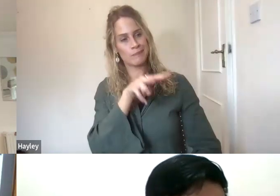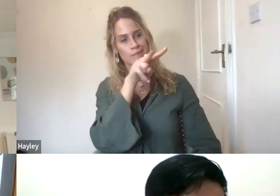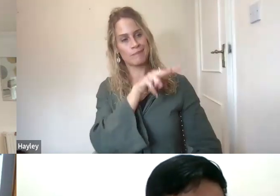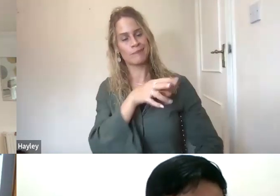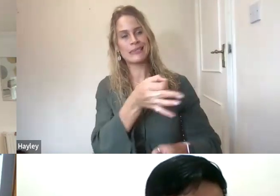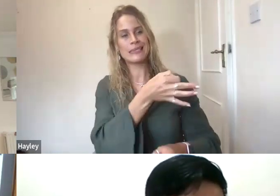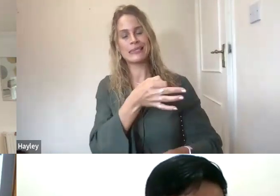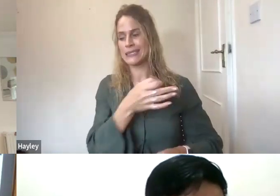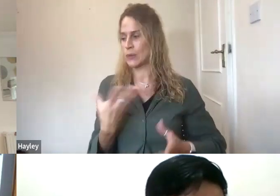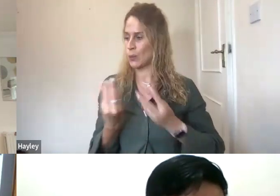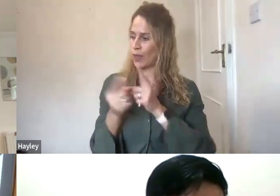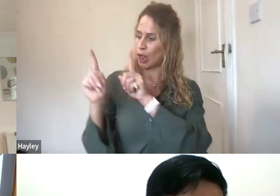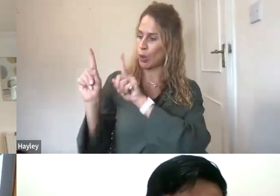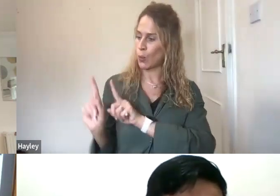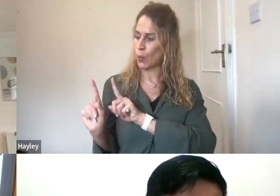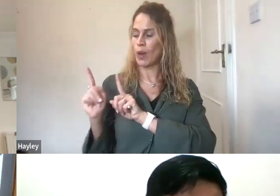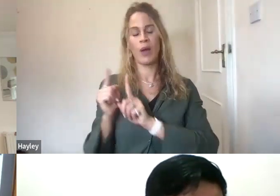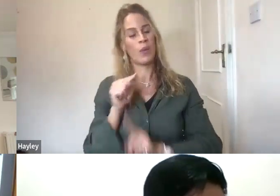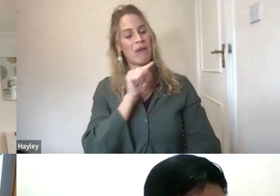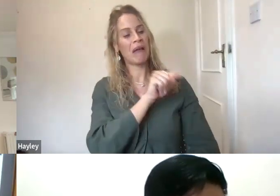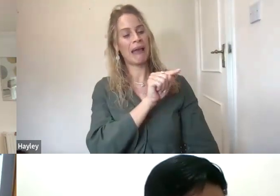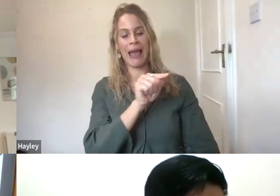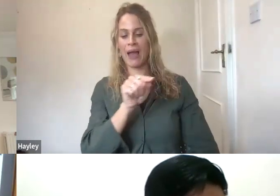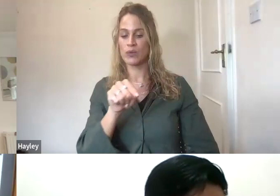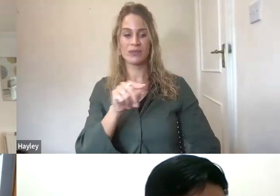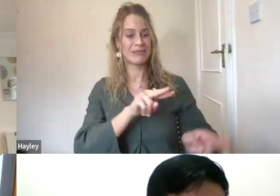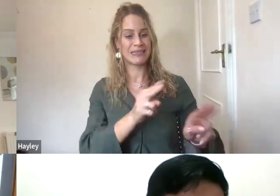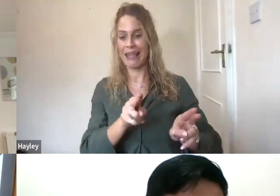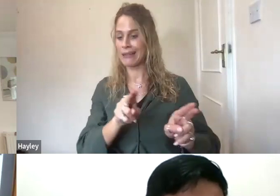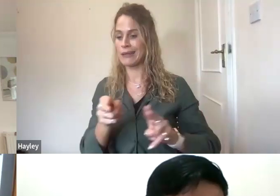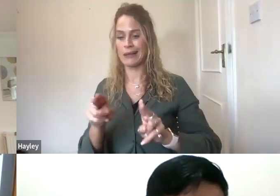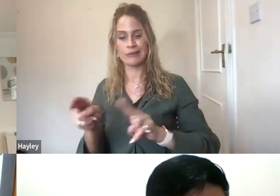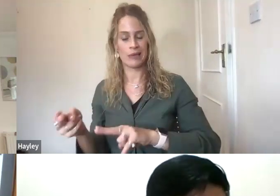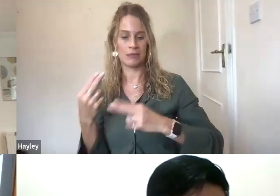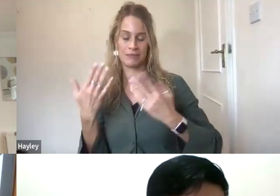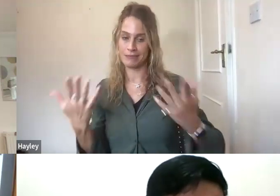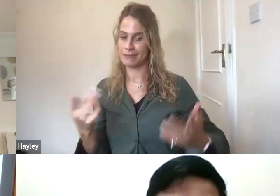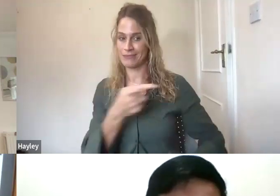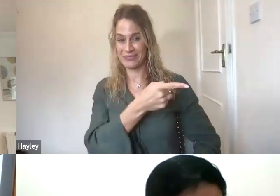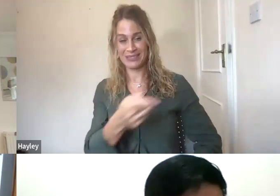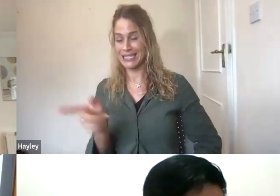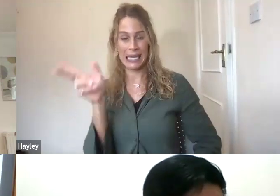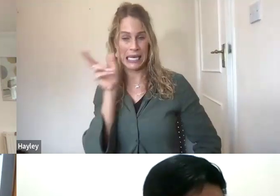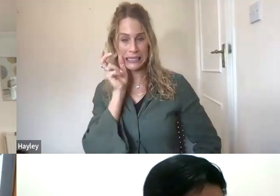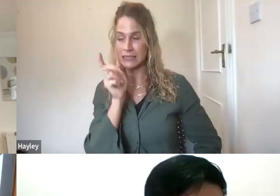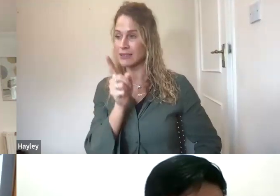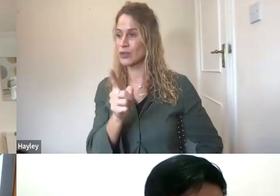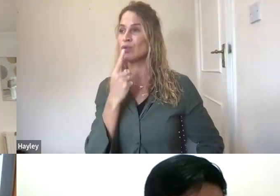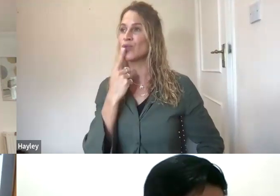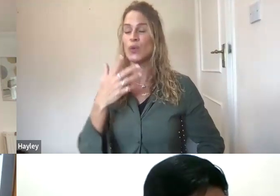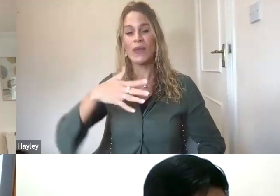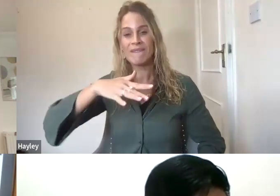and we will count the bodies in the bodies of water, those who didn't listen to the visions of the fishes in the